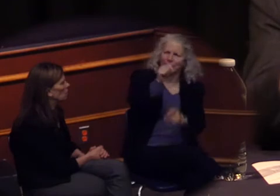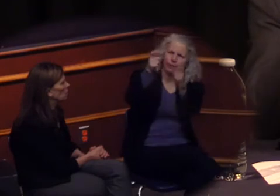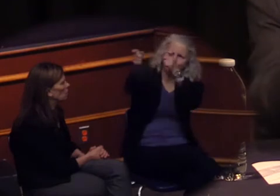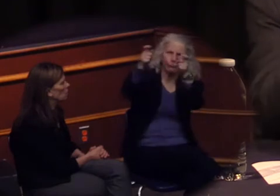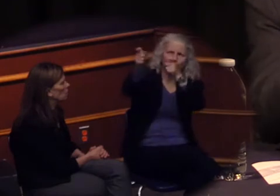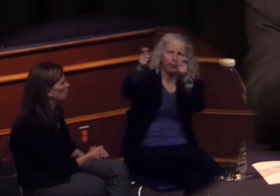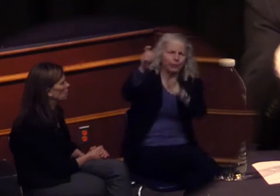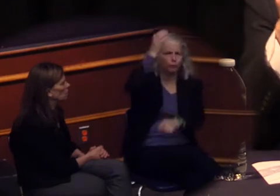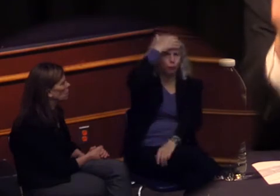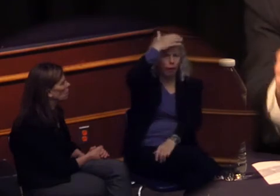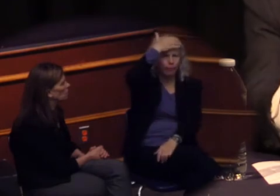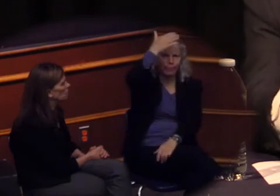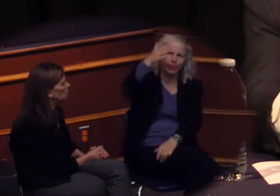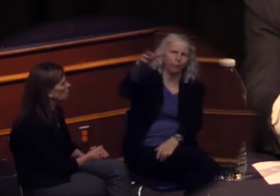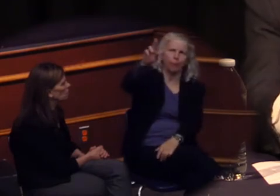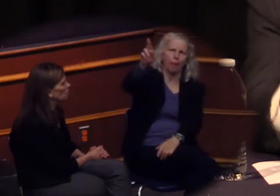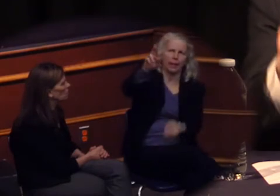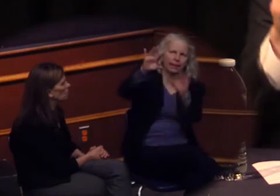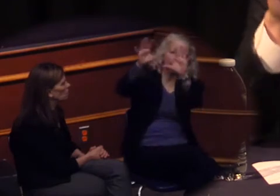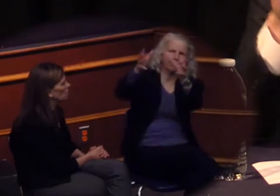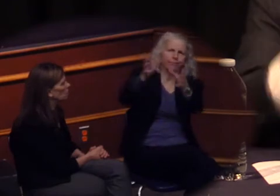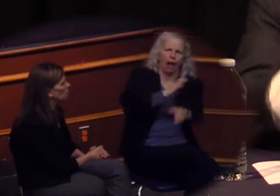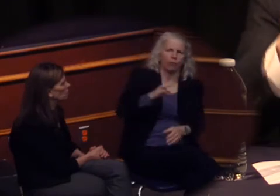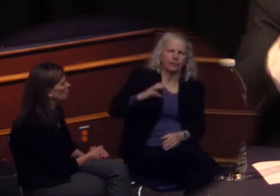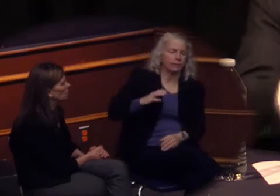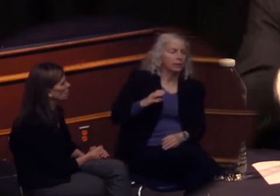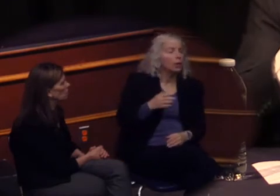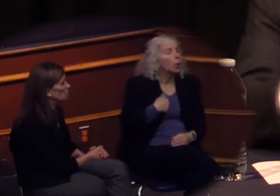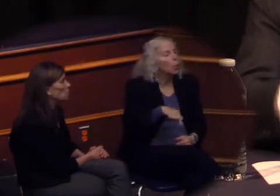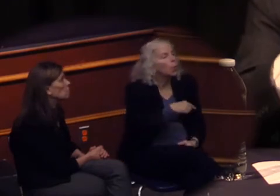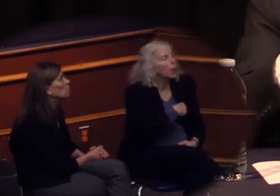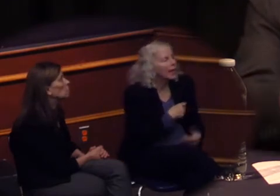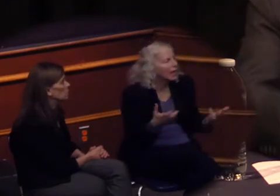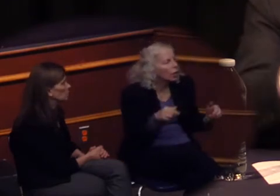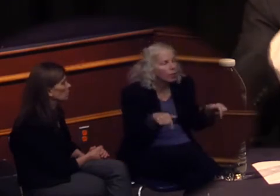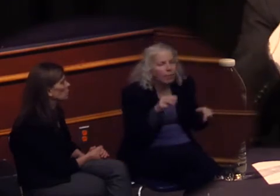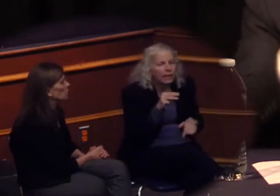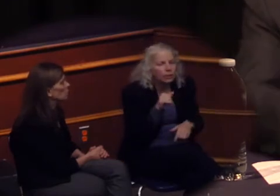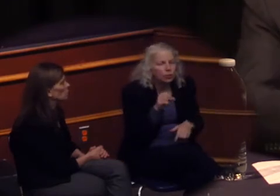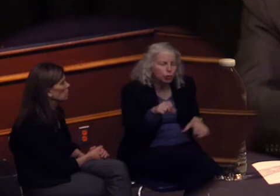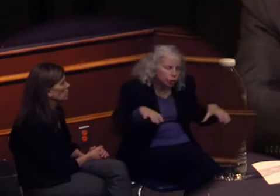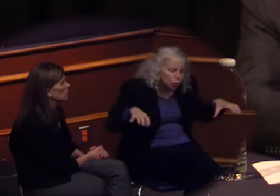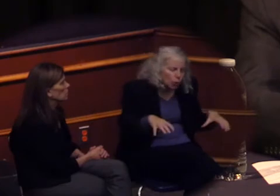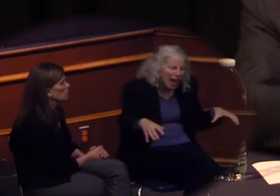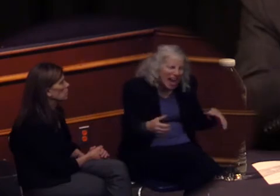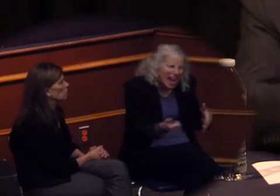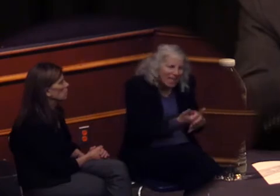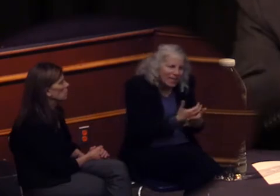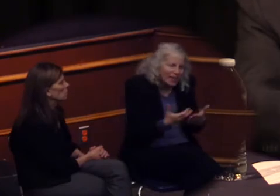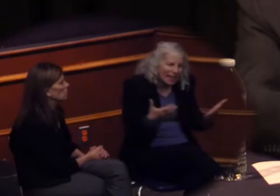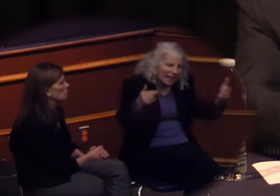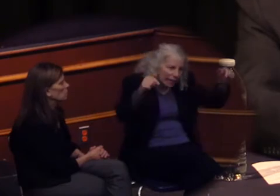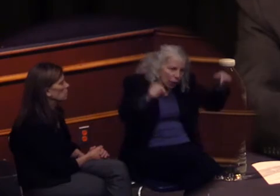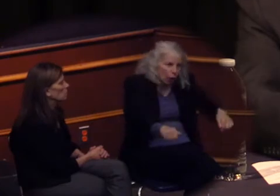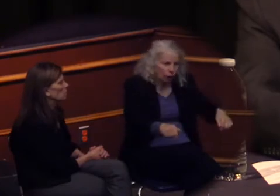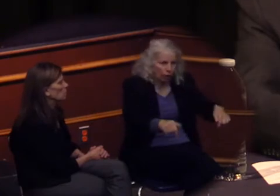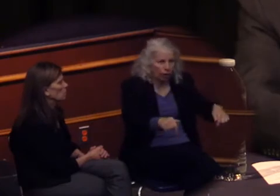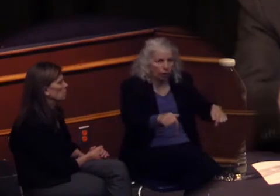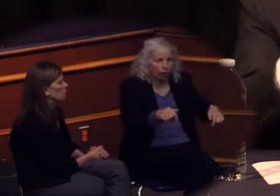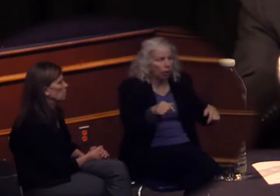on Donald Trump and the Republican Congress, we should be doing everything we possibly can in this state.